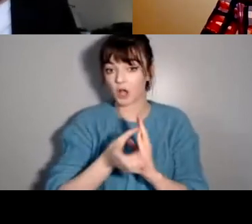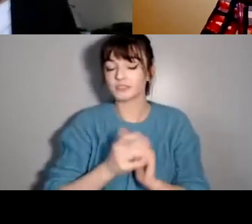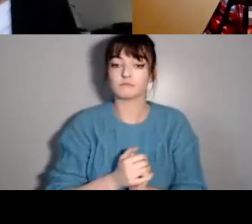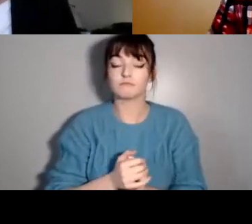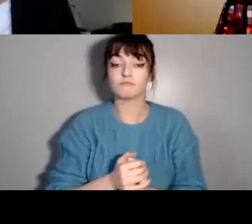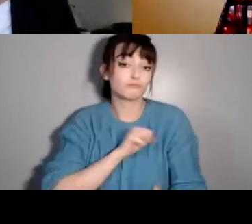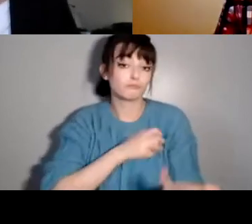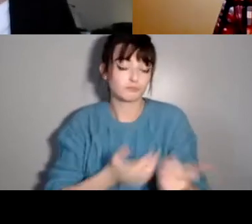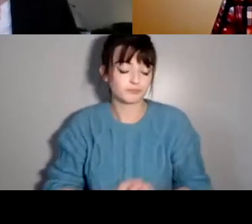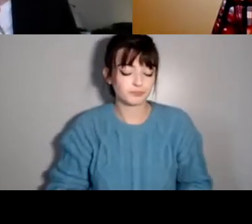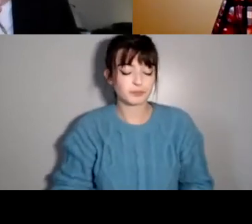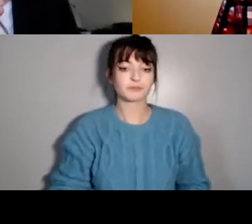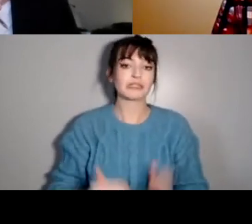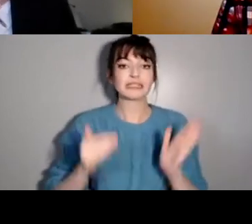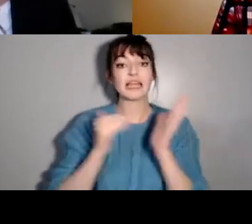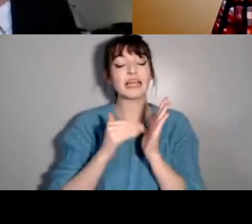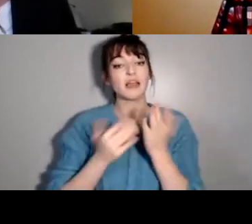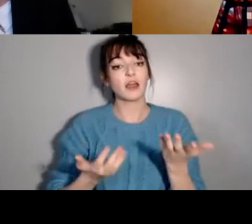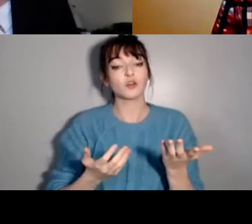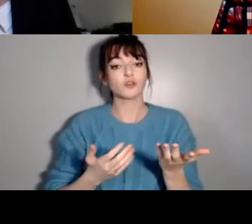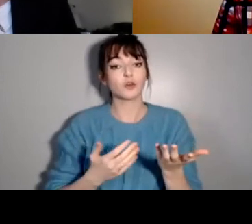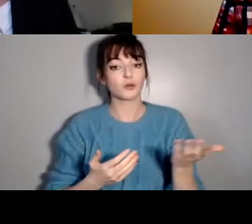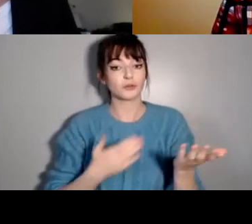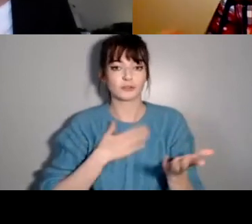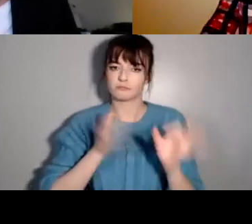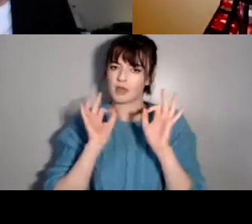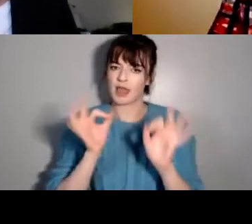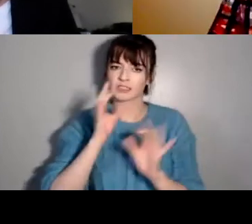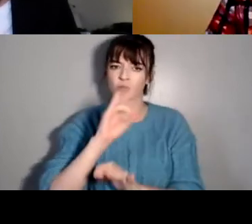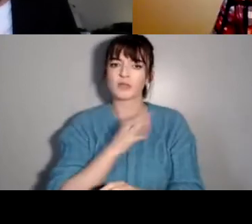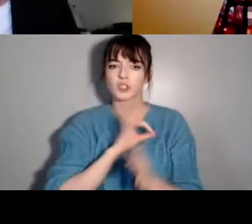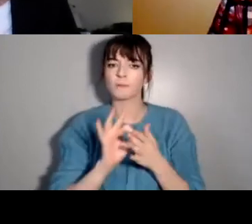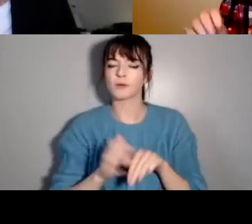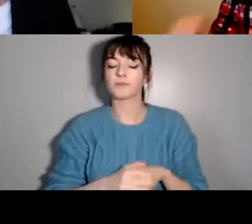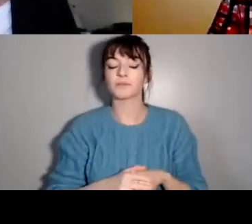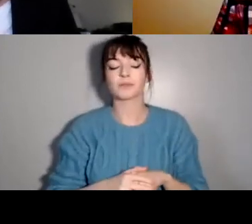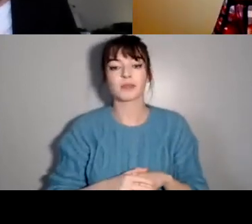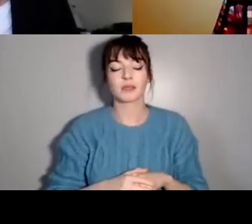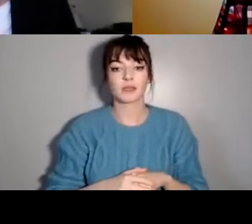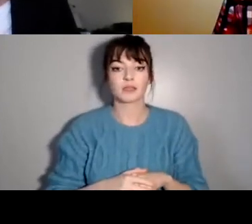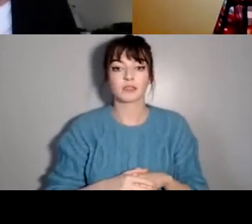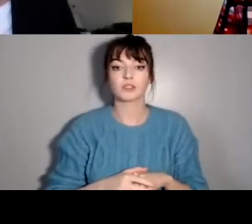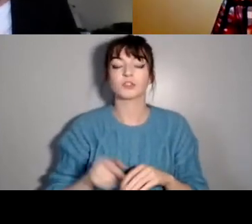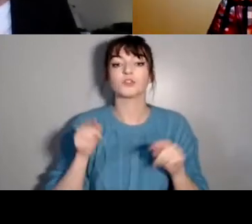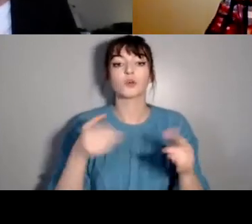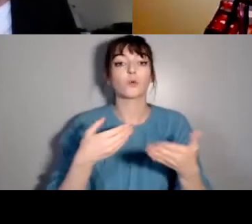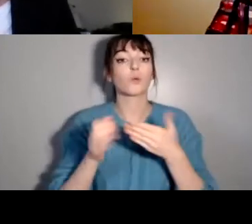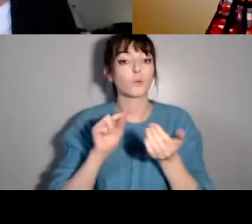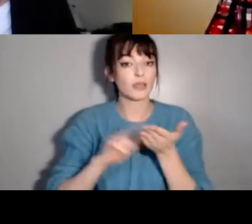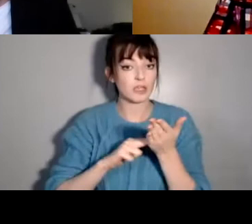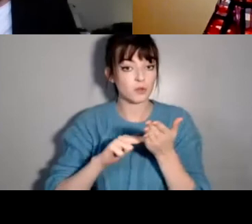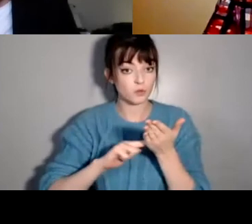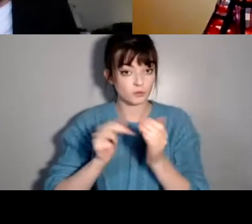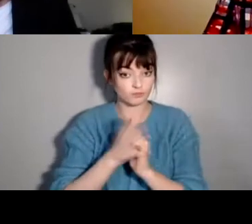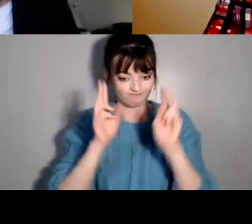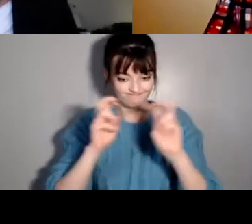Sure. Yeah, just to say that is an excellent question, second point. I suppose what is implicit in the methodology and the analysis that we've conducted